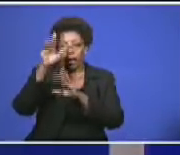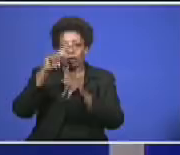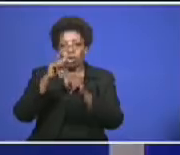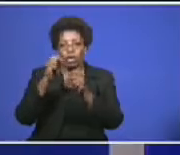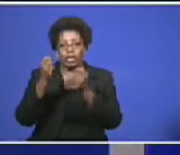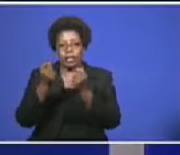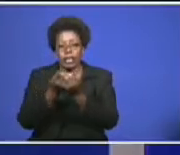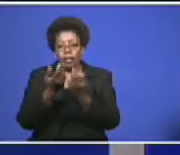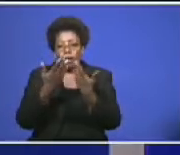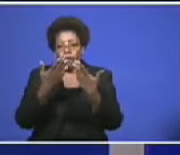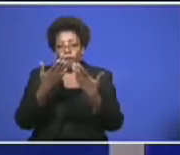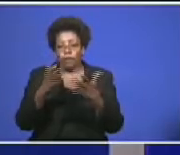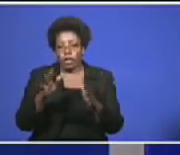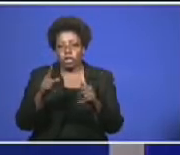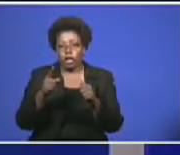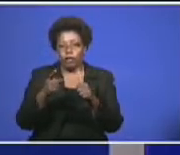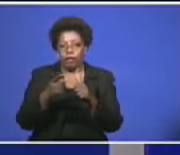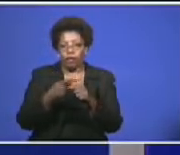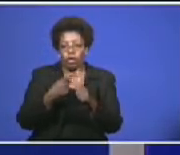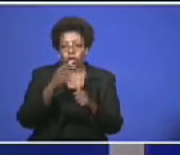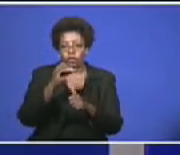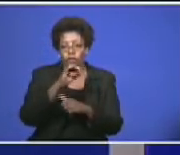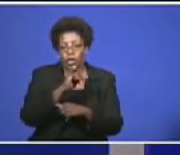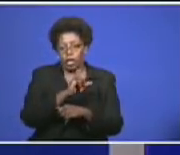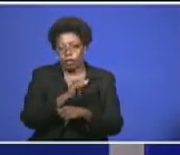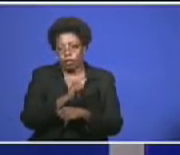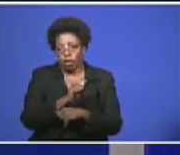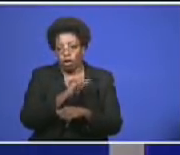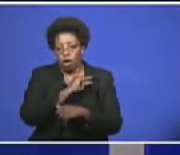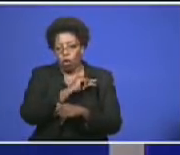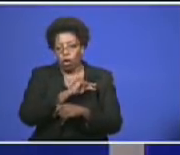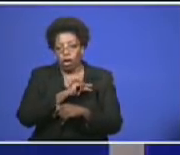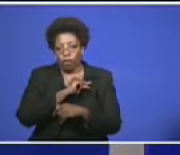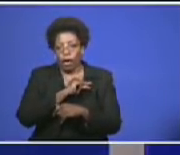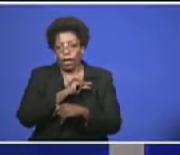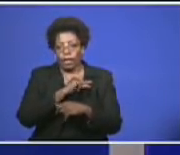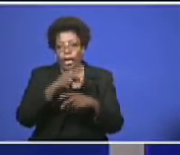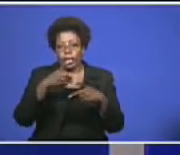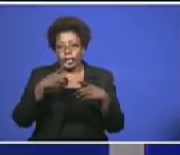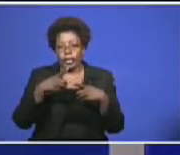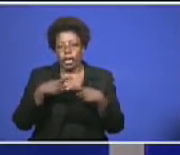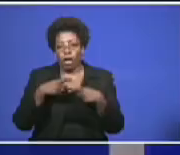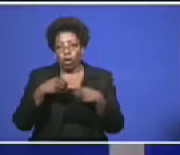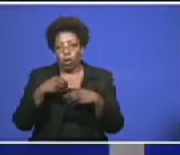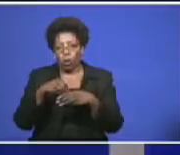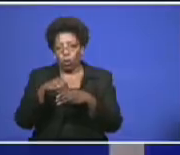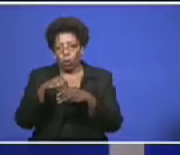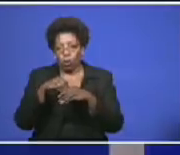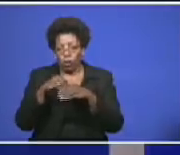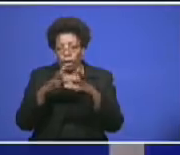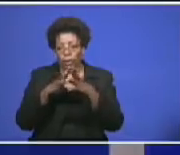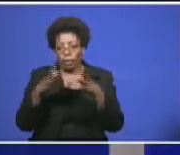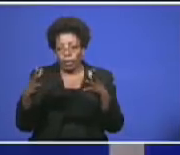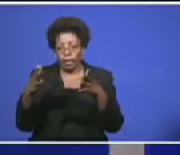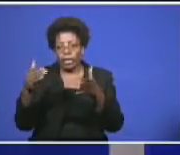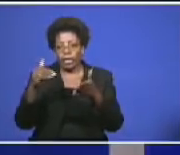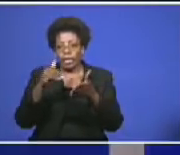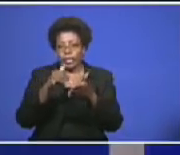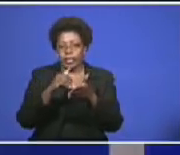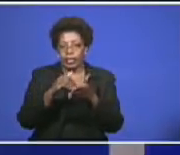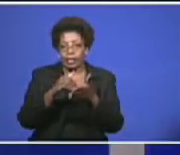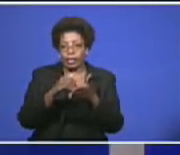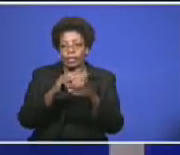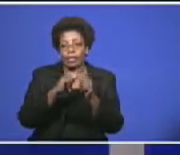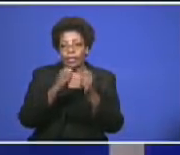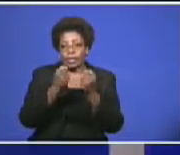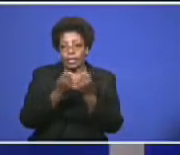team just finished up their first FIBA Caribbean Cup qualifier. They held their own against much bigger teams like the Dominican Republic in securing